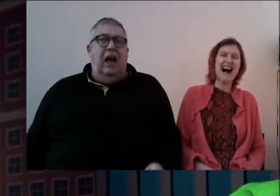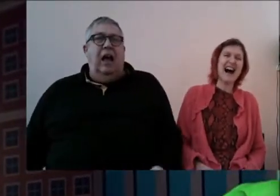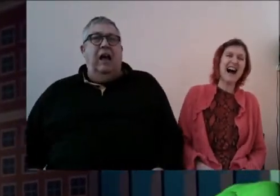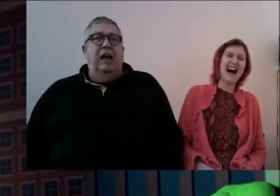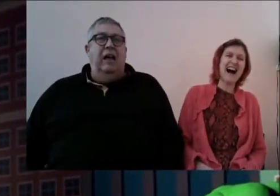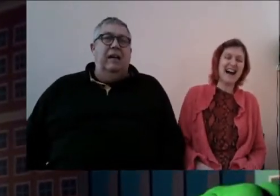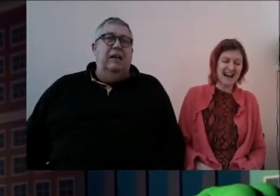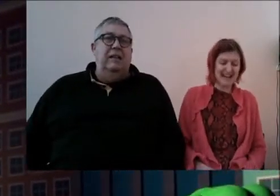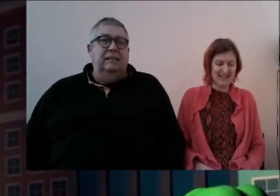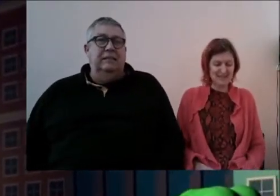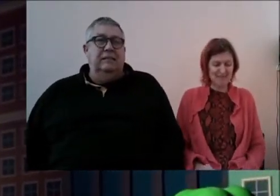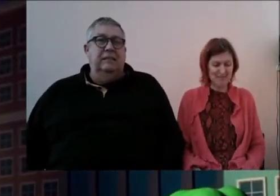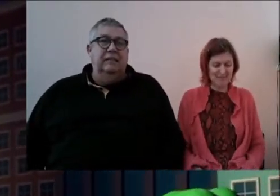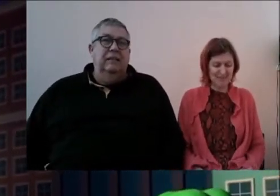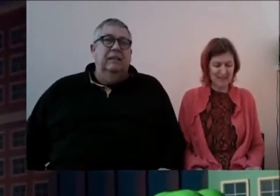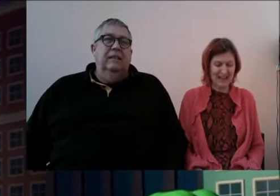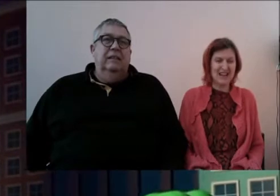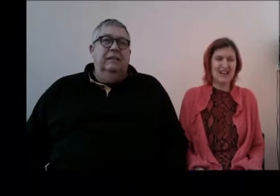it